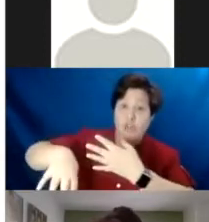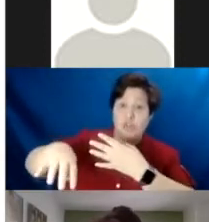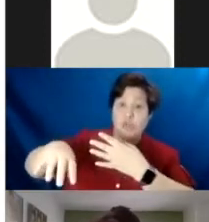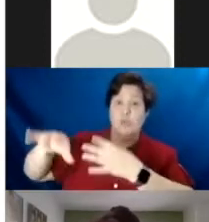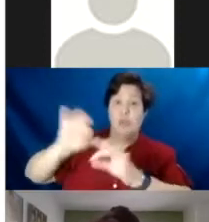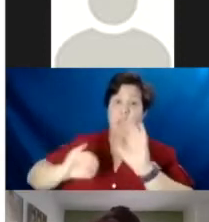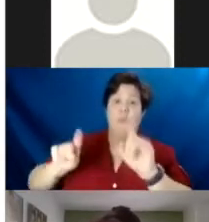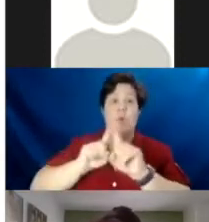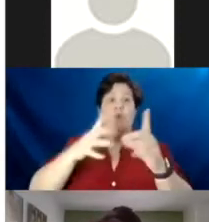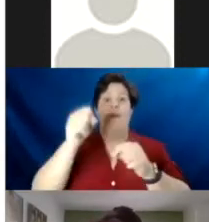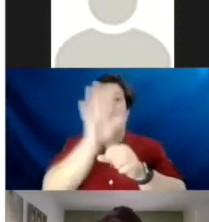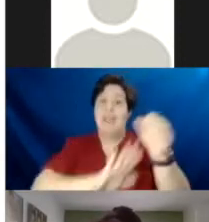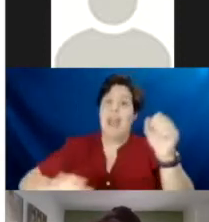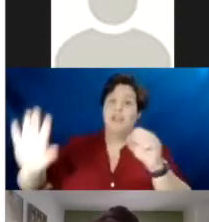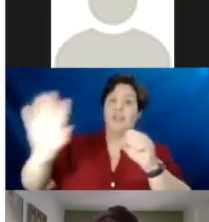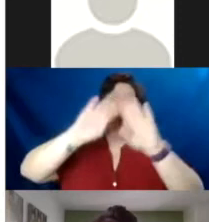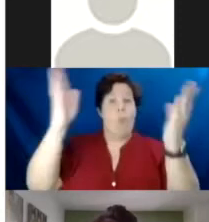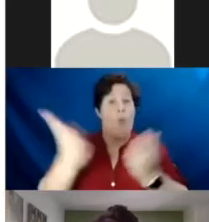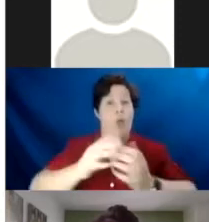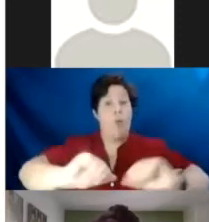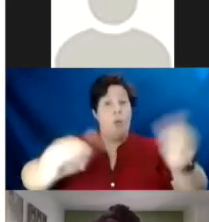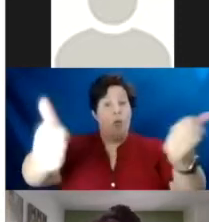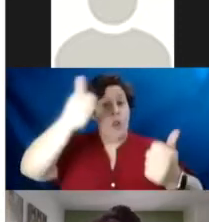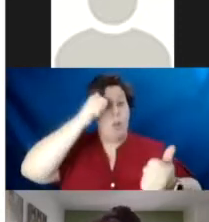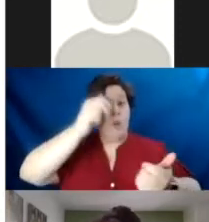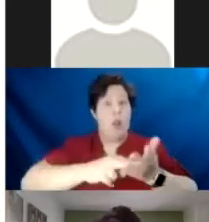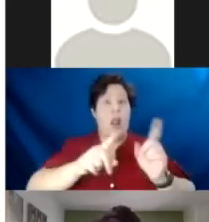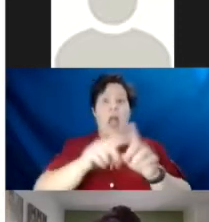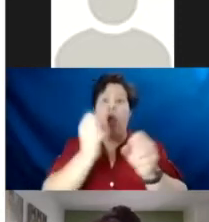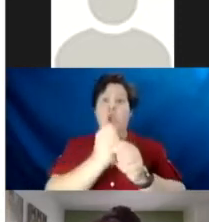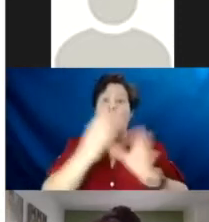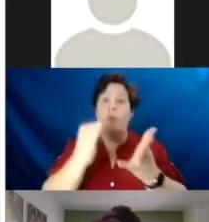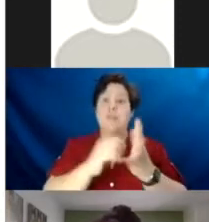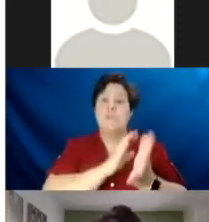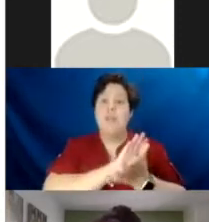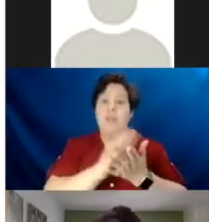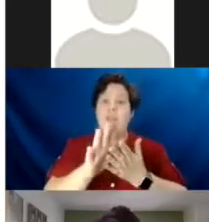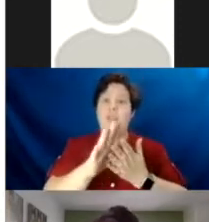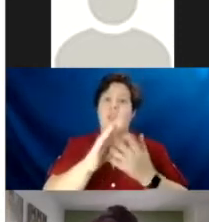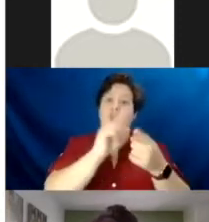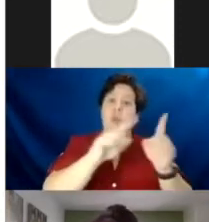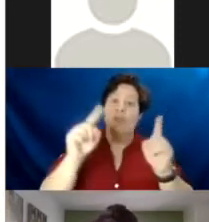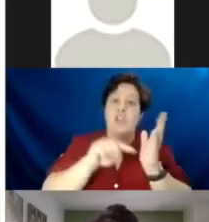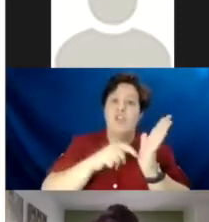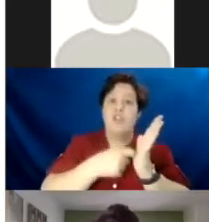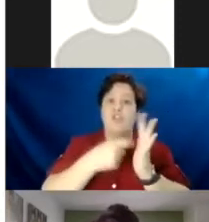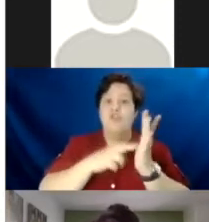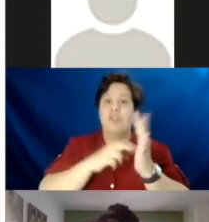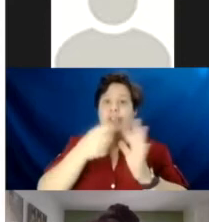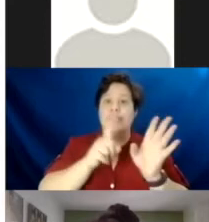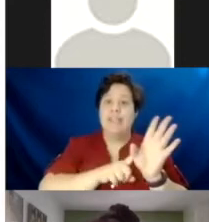to national and world-renowned organisations such as Goldsmiths University, Trinity Lab and the Horniman